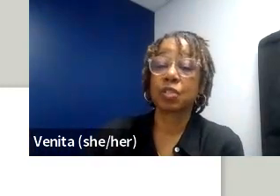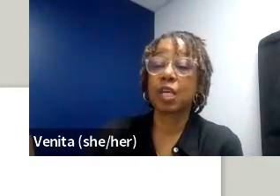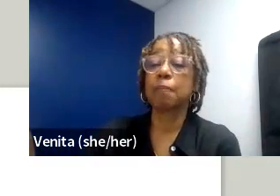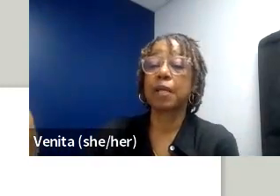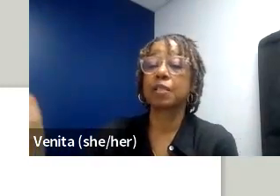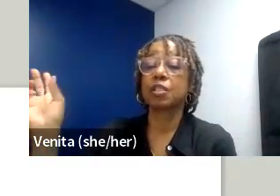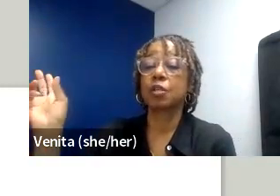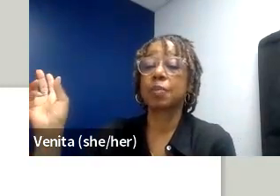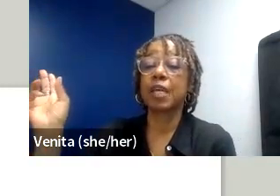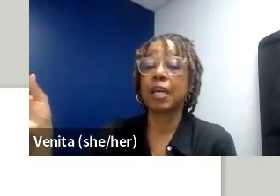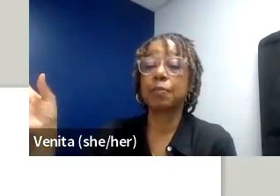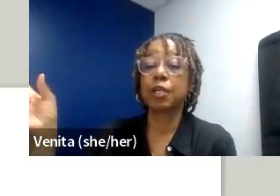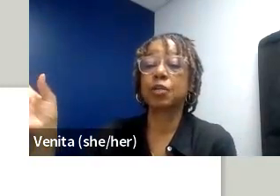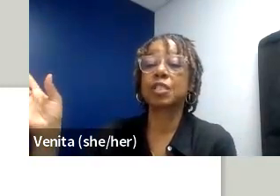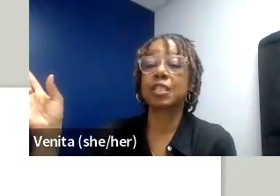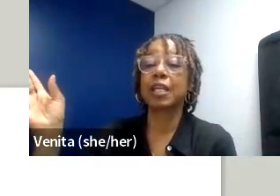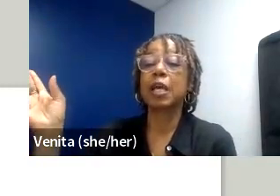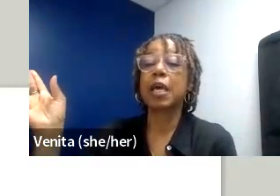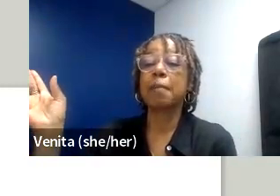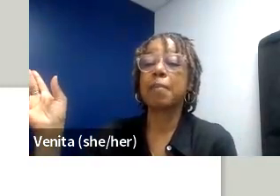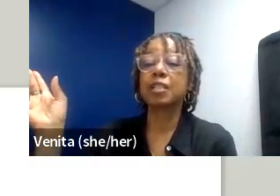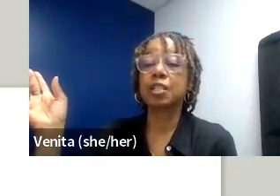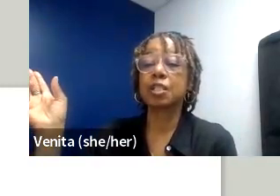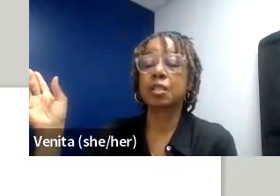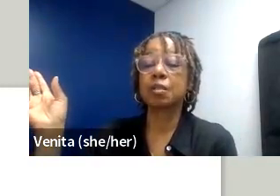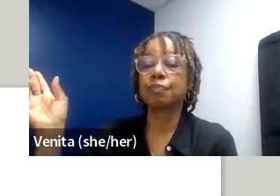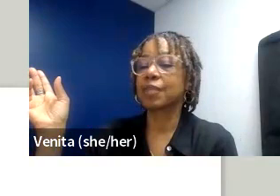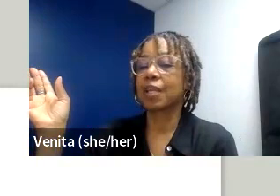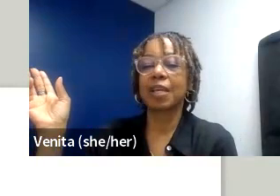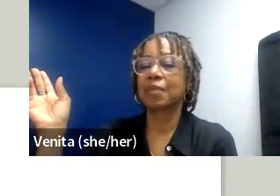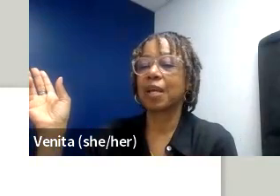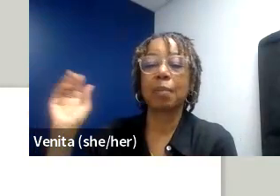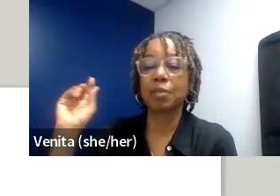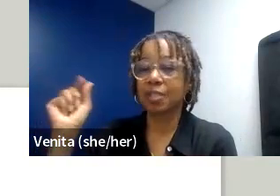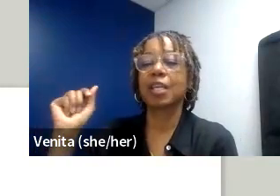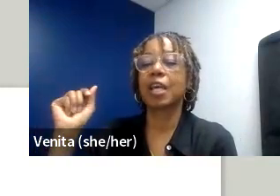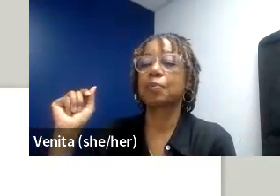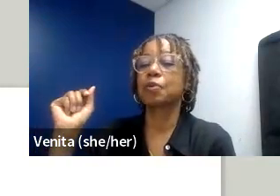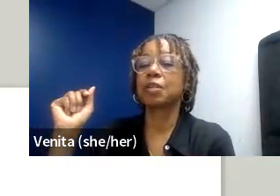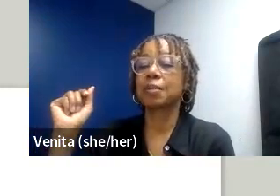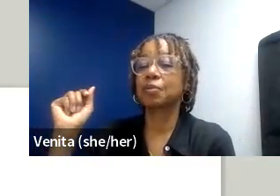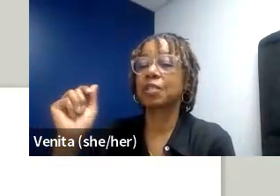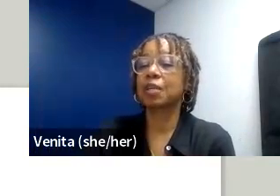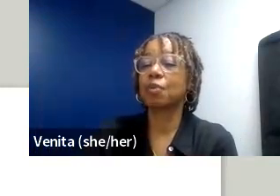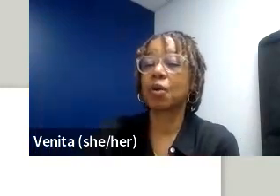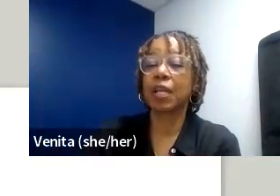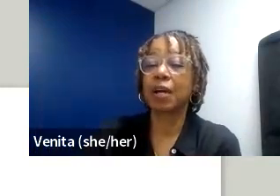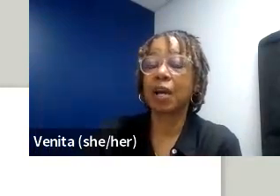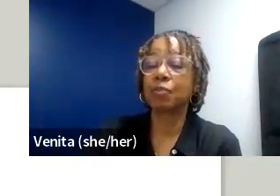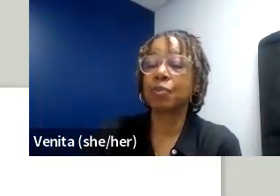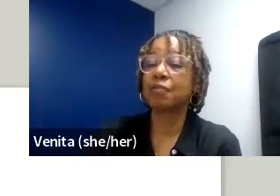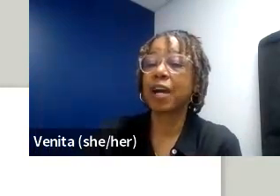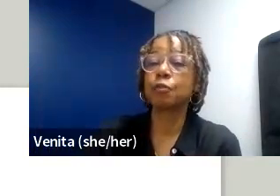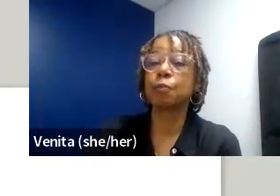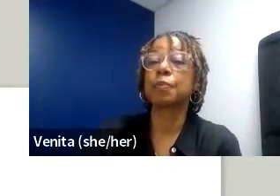Our second panelist is going to be Gabriel San Imet. I'm going to just say Gabriel because I'm going to say it wrong. And